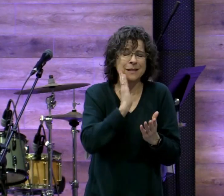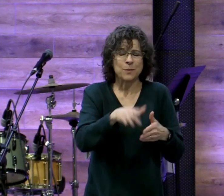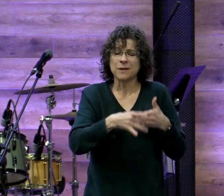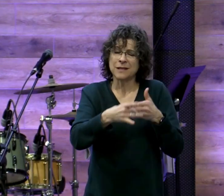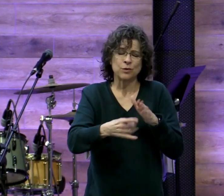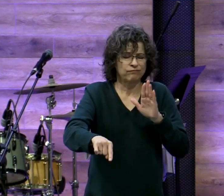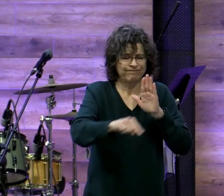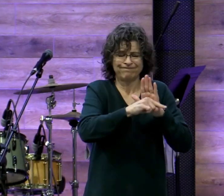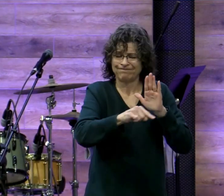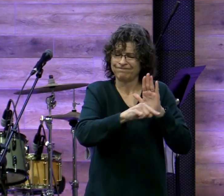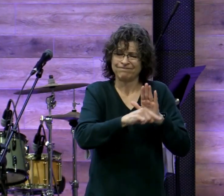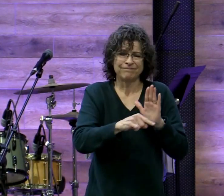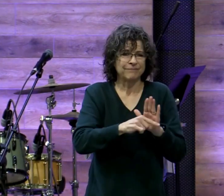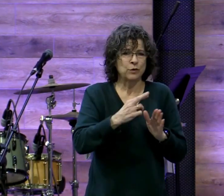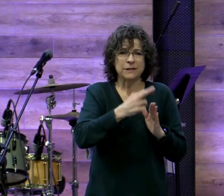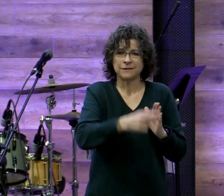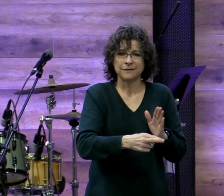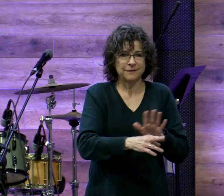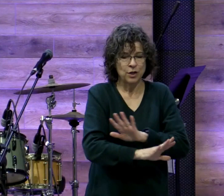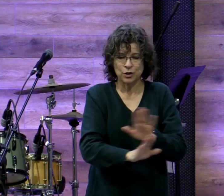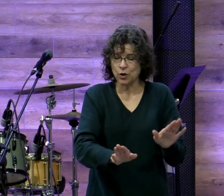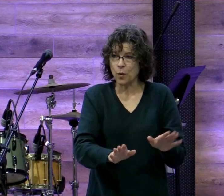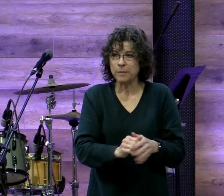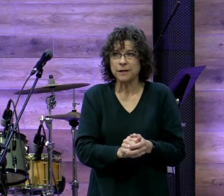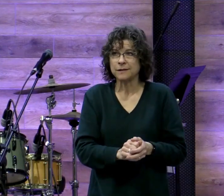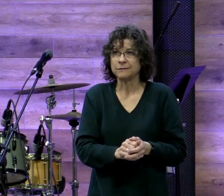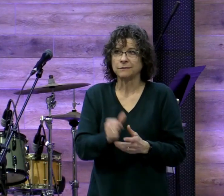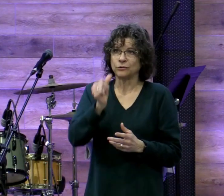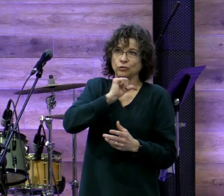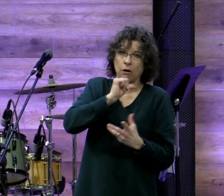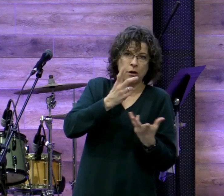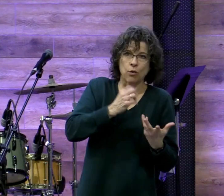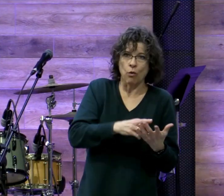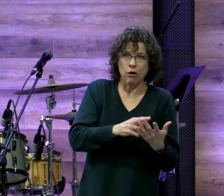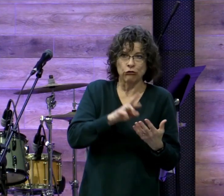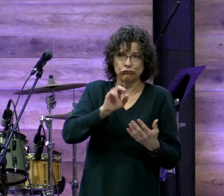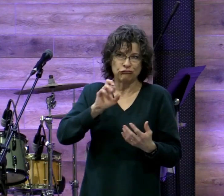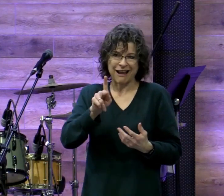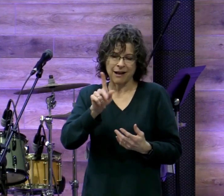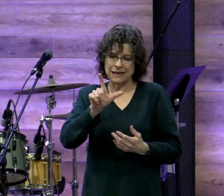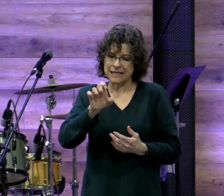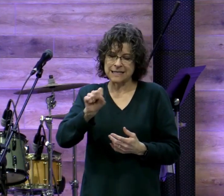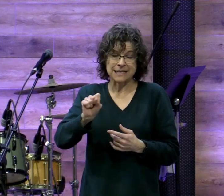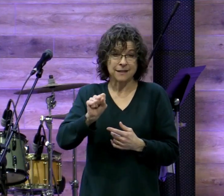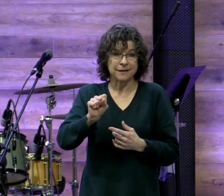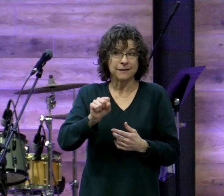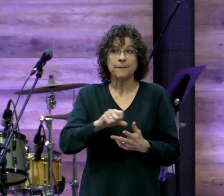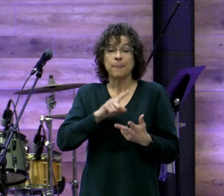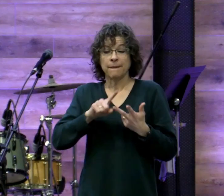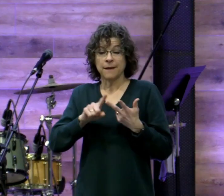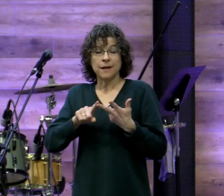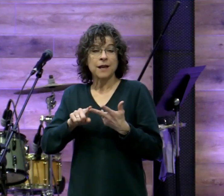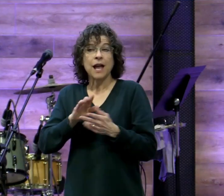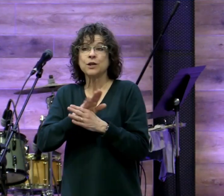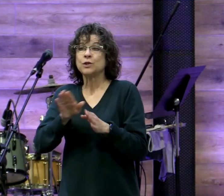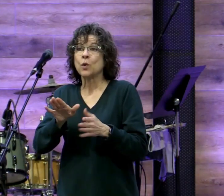life. So don't be reckless. Don't be a legalist. Don't be reckless. Third, don't destroy others with